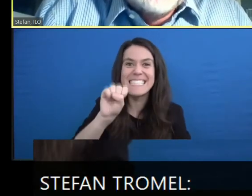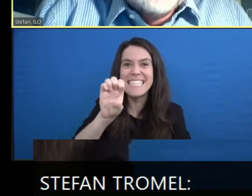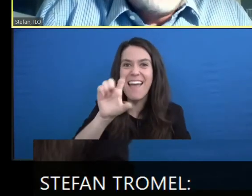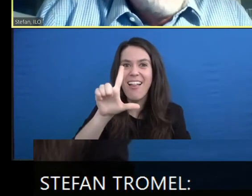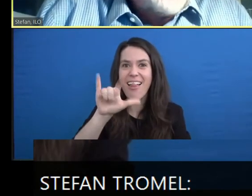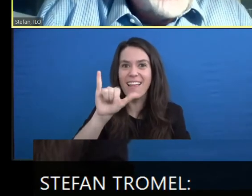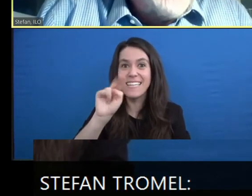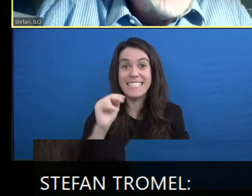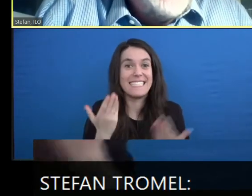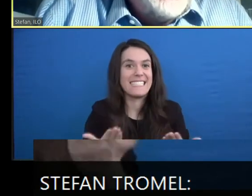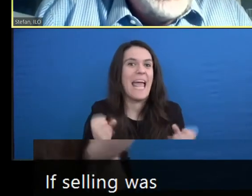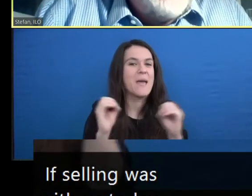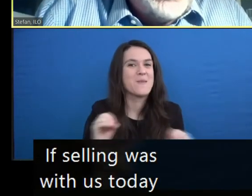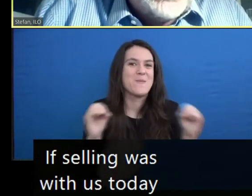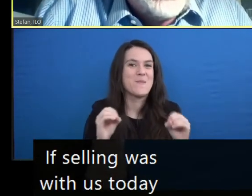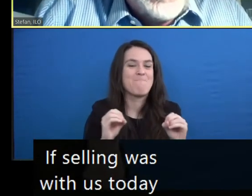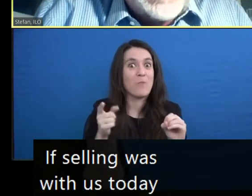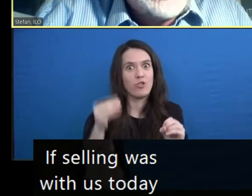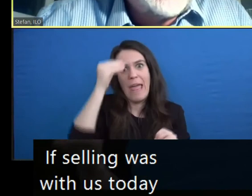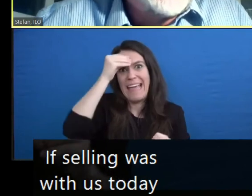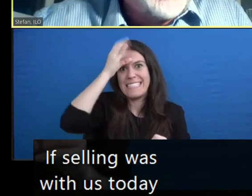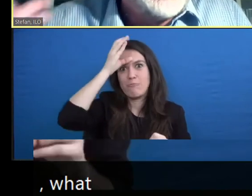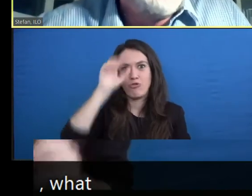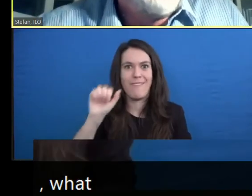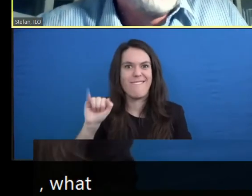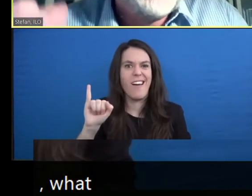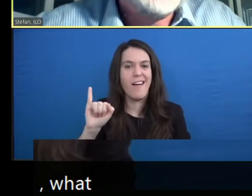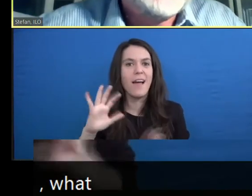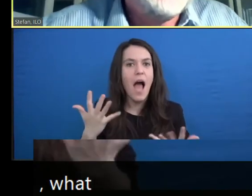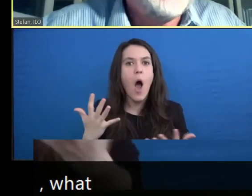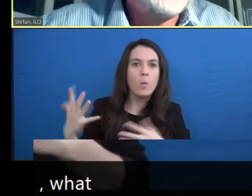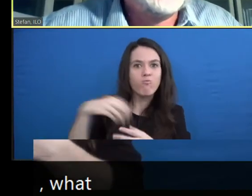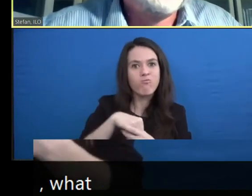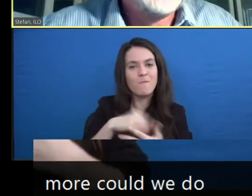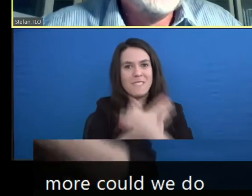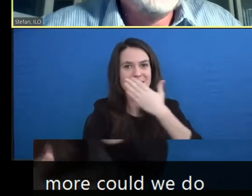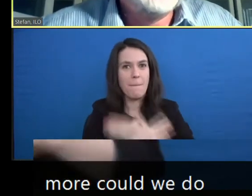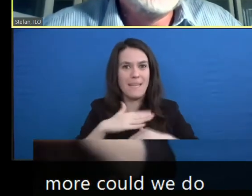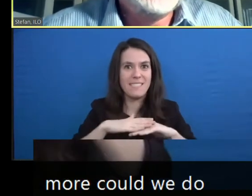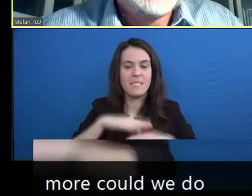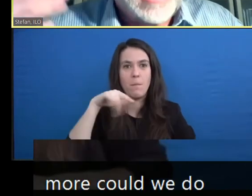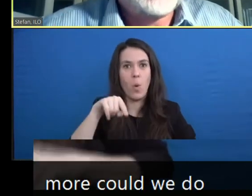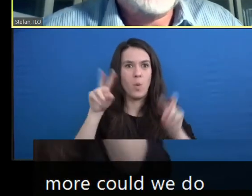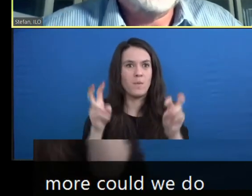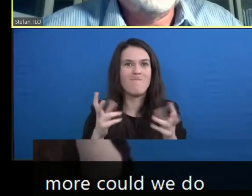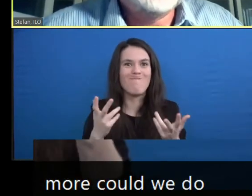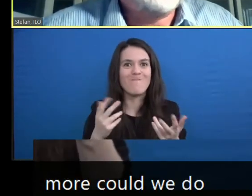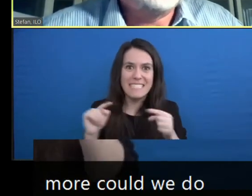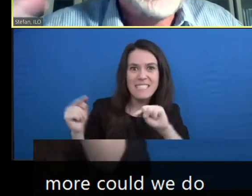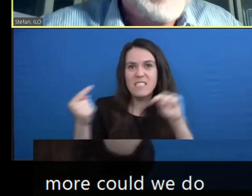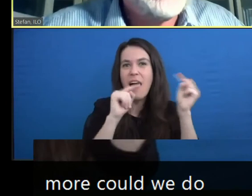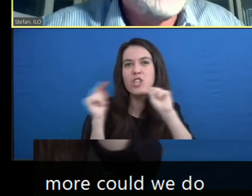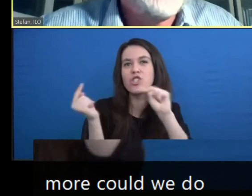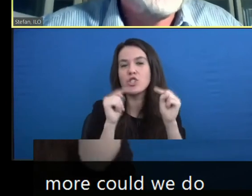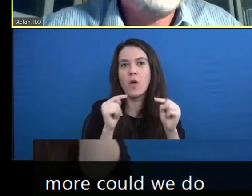I would have asked her what more can we do to get disability more prominently on the discussion on the